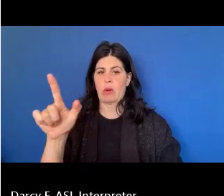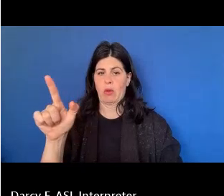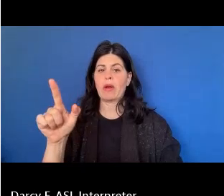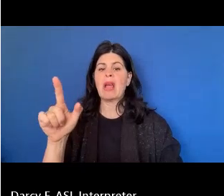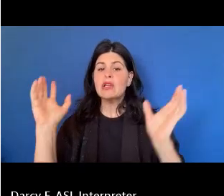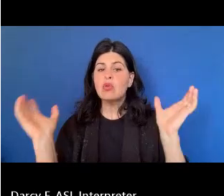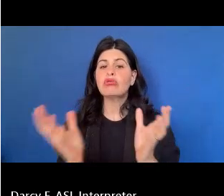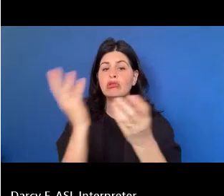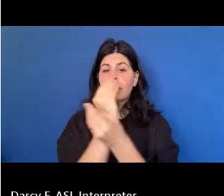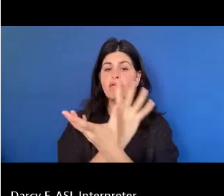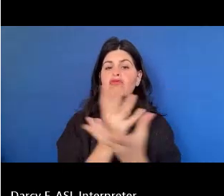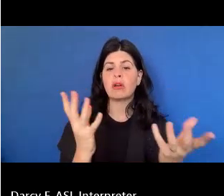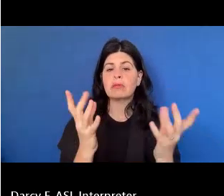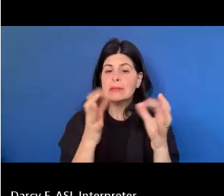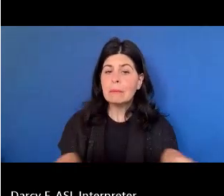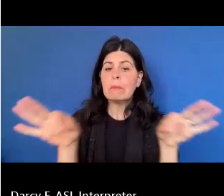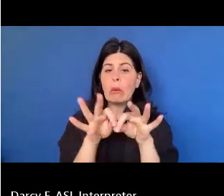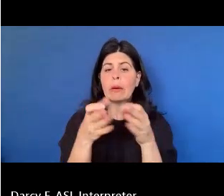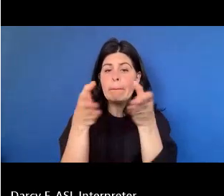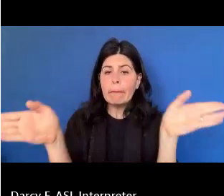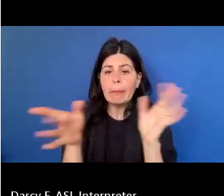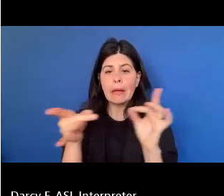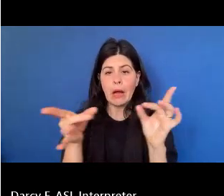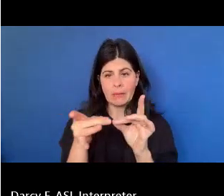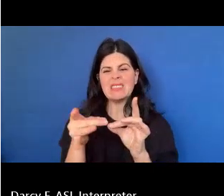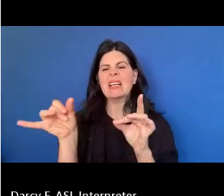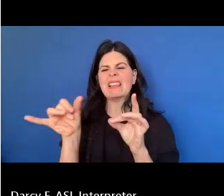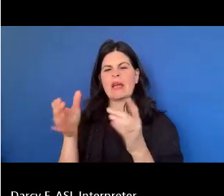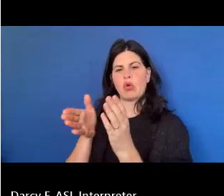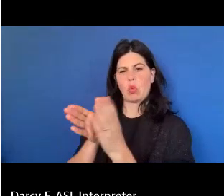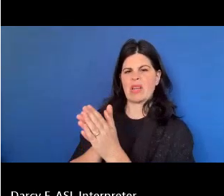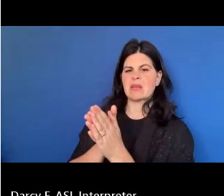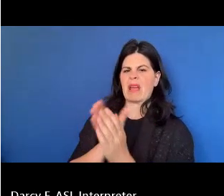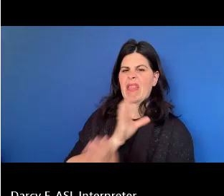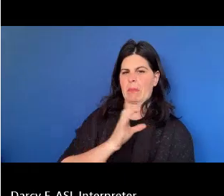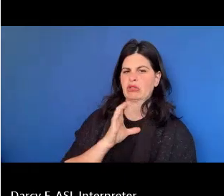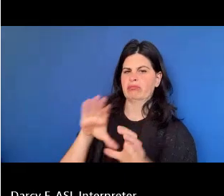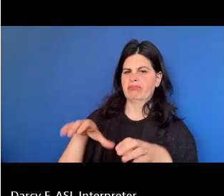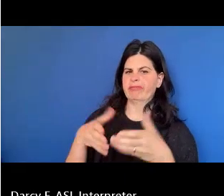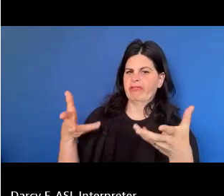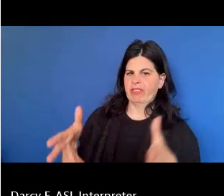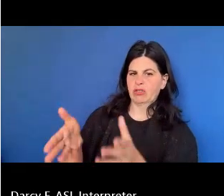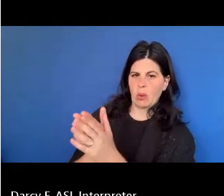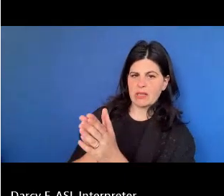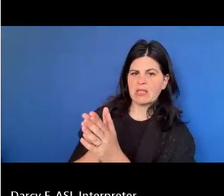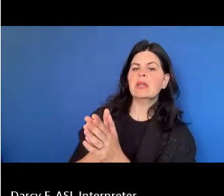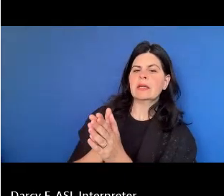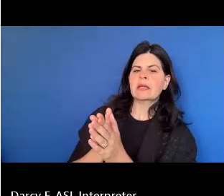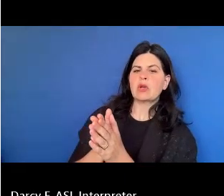The majority of our time together today will be reserved for gathering these public comments.